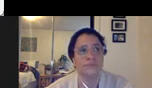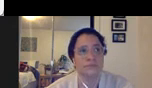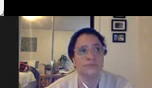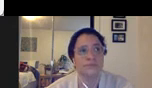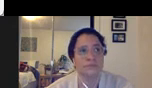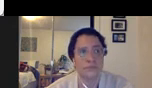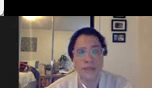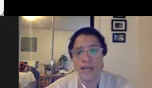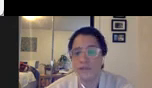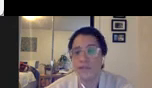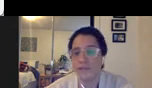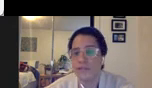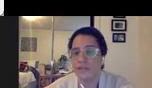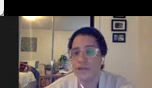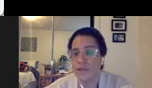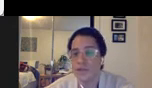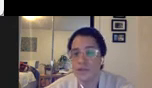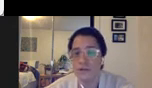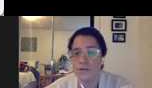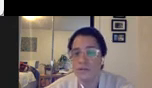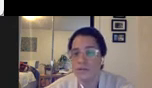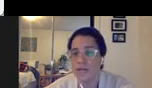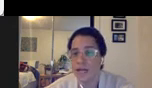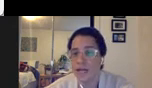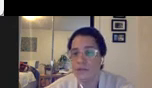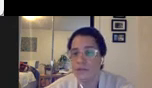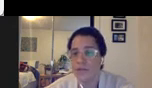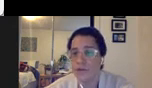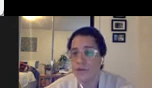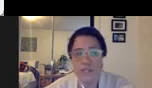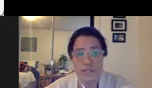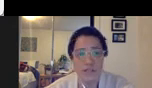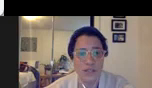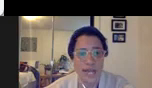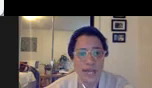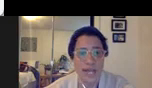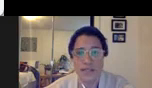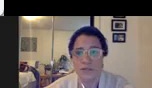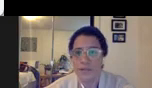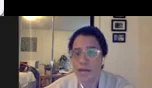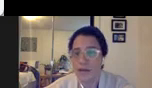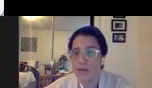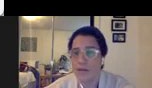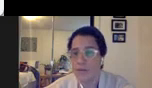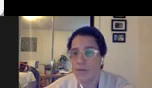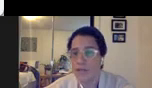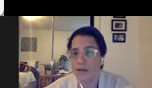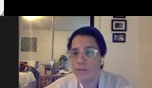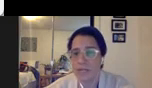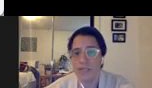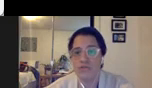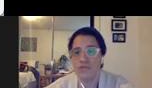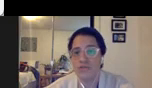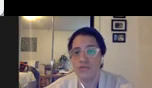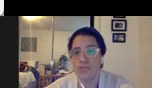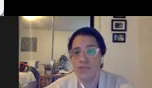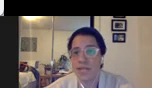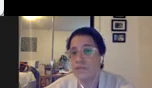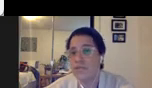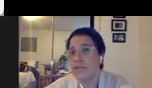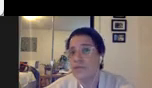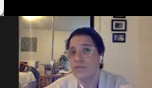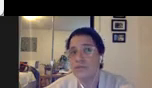ASL interpreters. Absolutely. Yeah. So the only change as of now that we are making